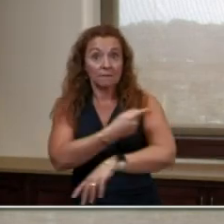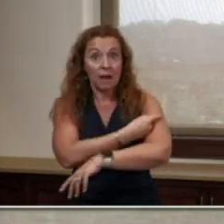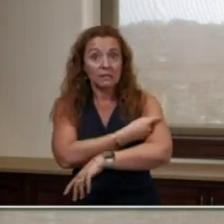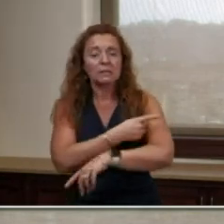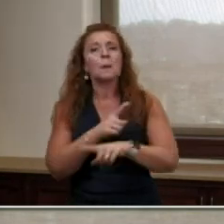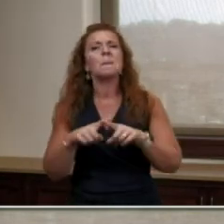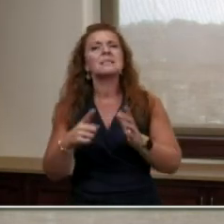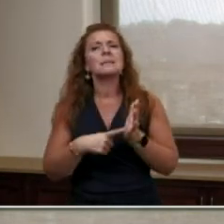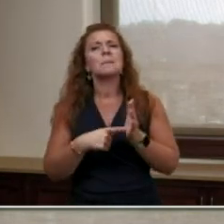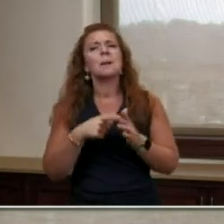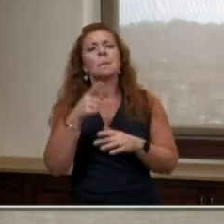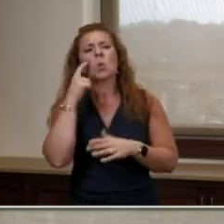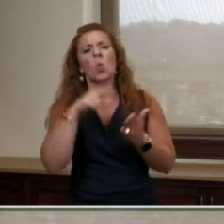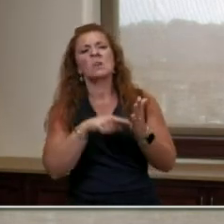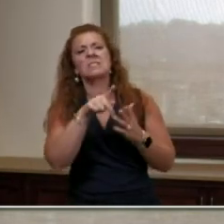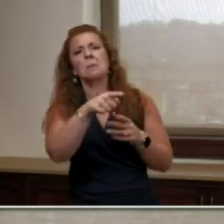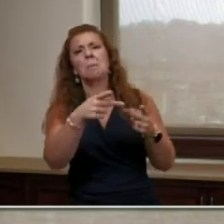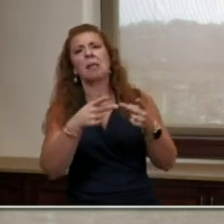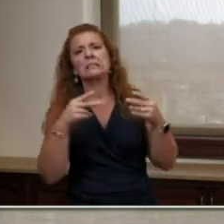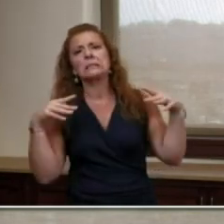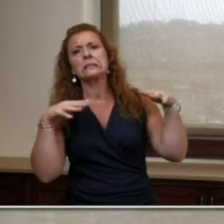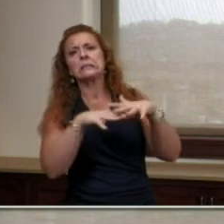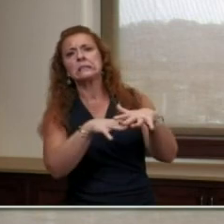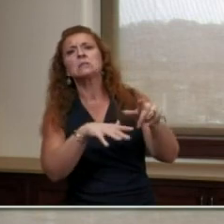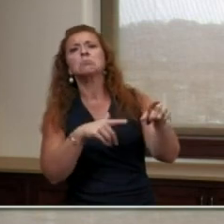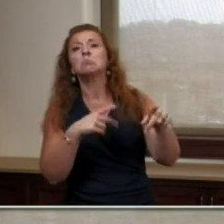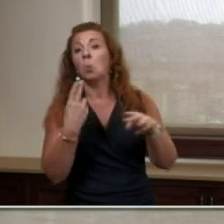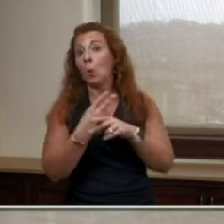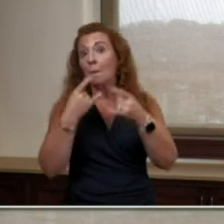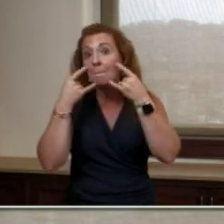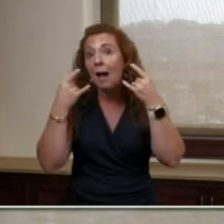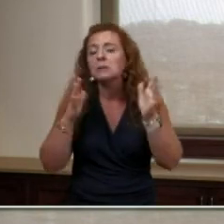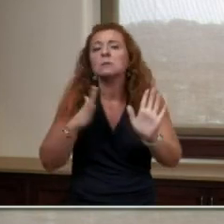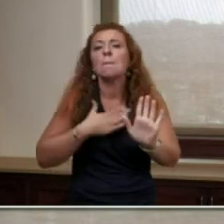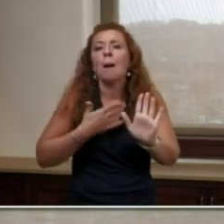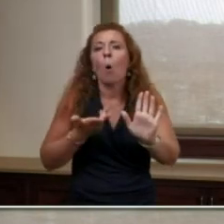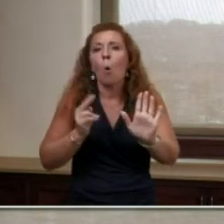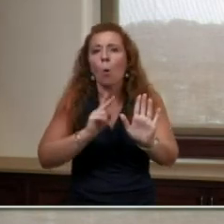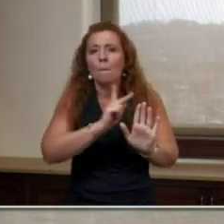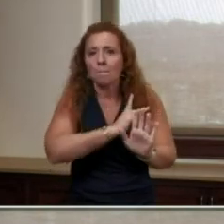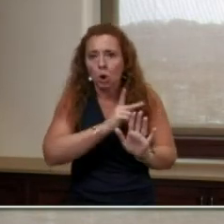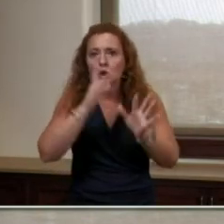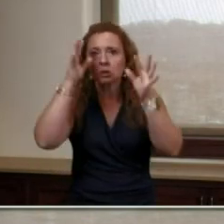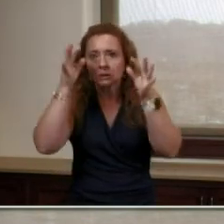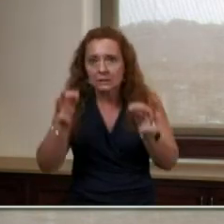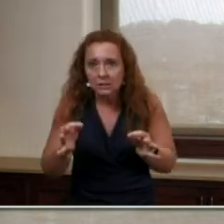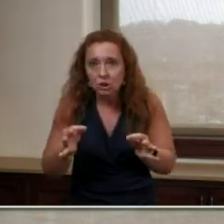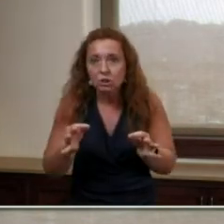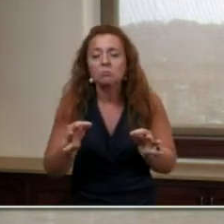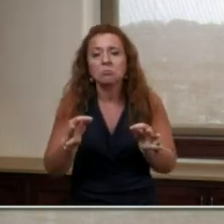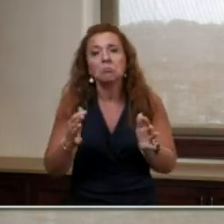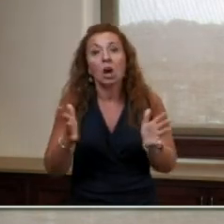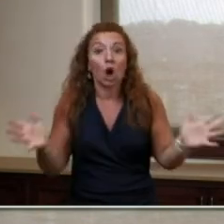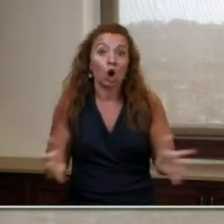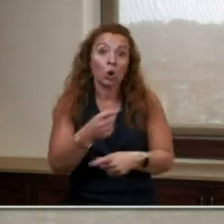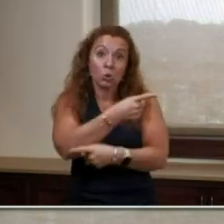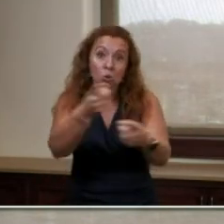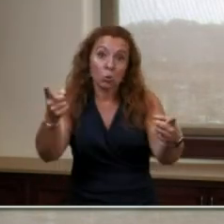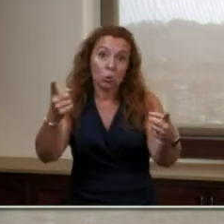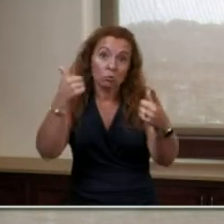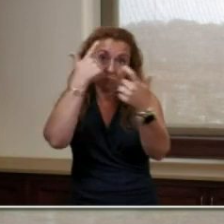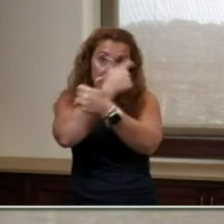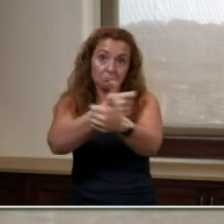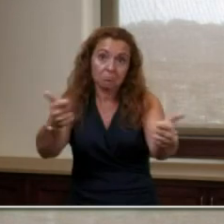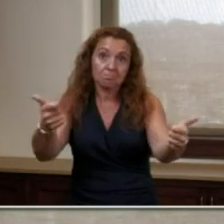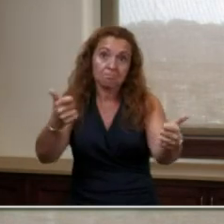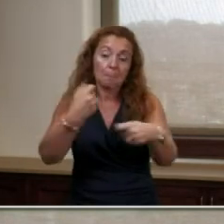but sometimes when I'm in crowded places, I definitely still wear a mask, and that's my personal choice to do that as a vaccinated person, and I encourage you all to